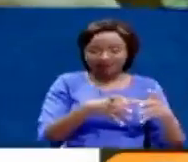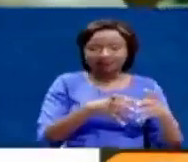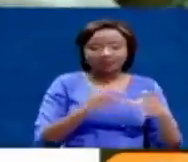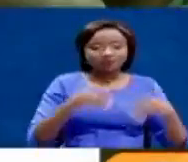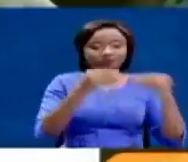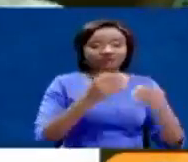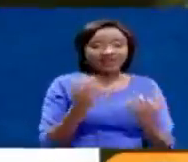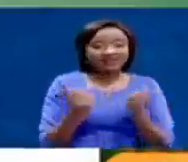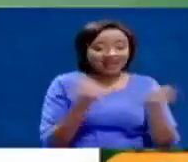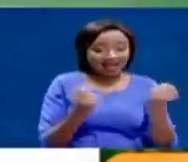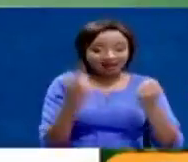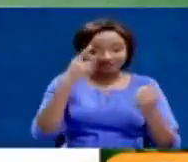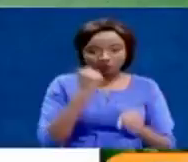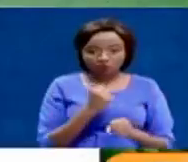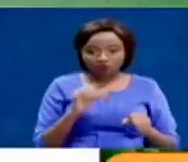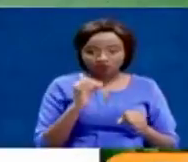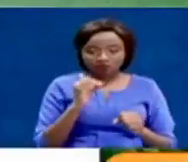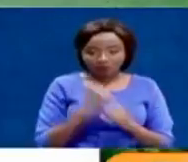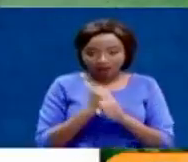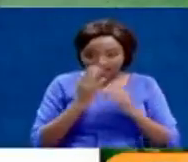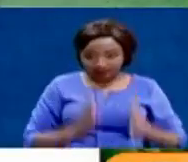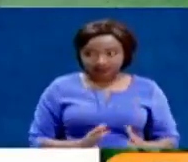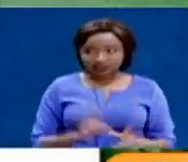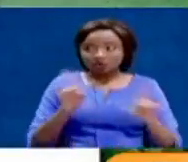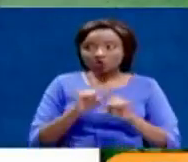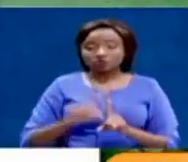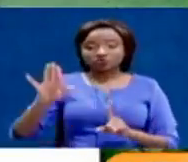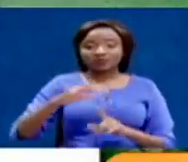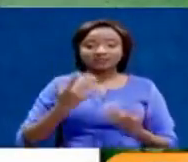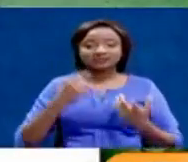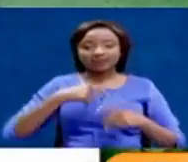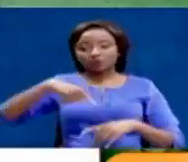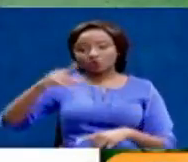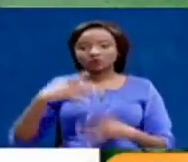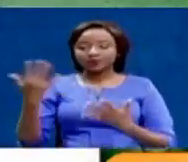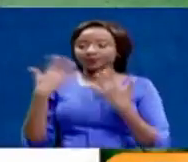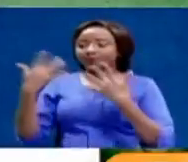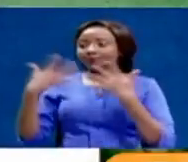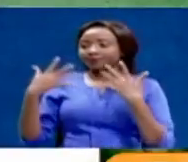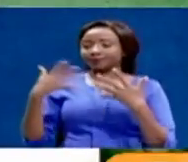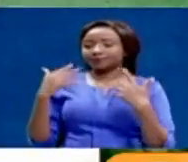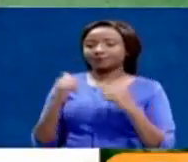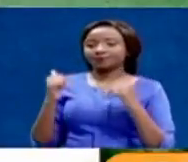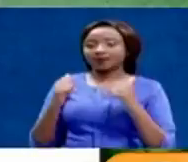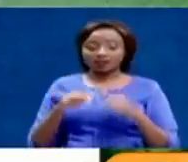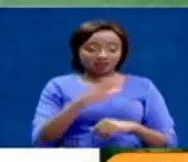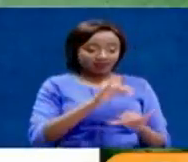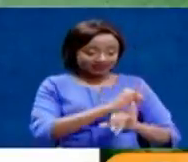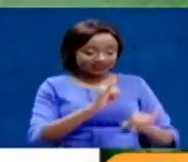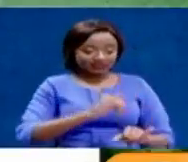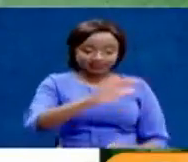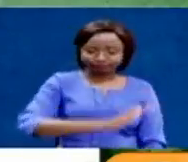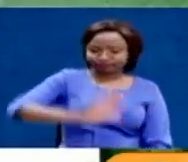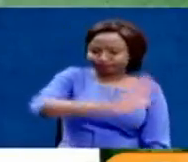encouraged to adopt cashless transactions, ensure ventilation by leaving windows open if possible, clean work surfaces 3 to 4